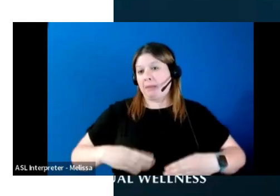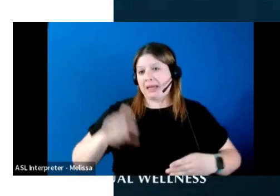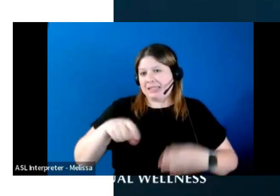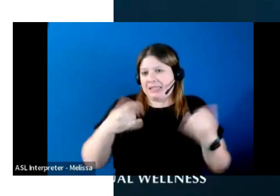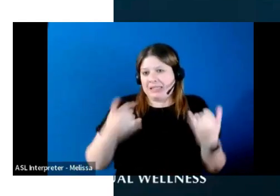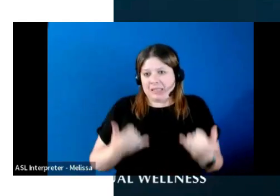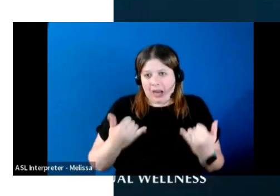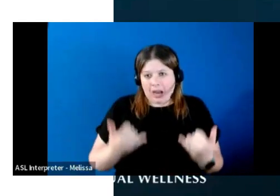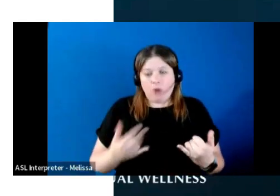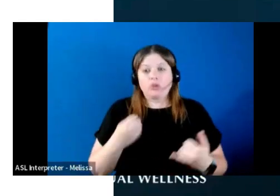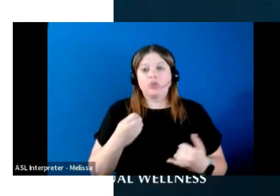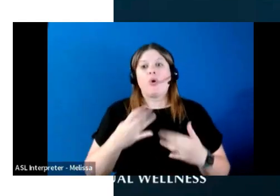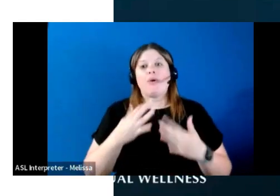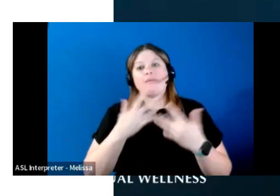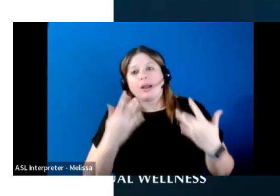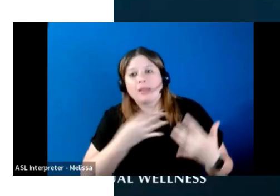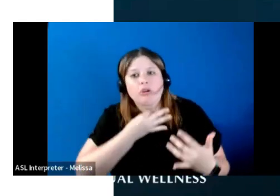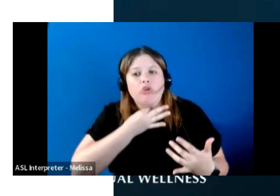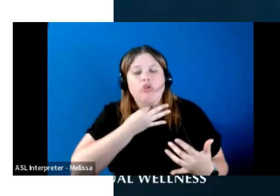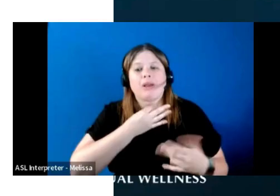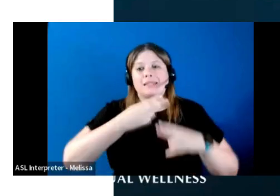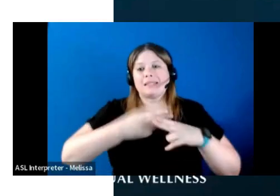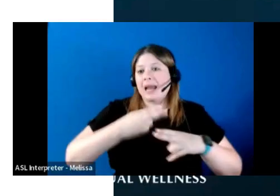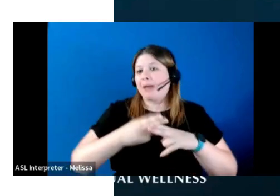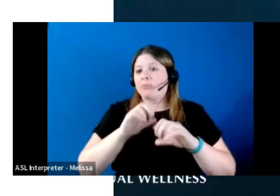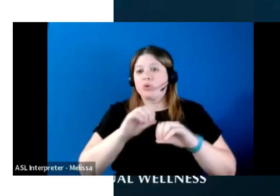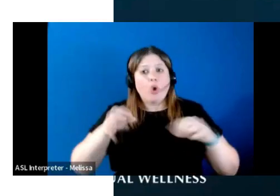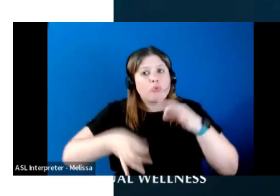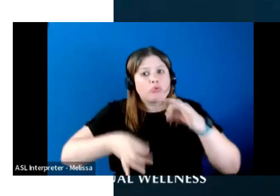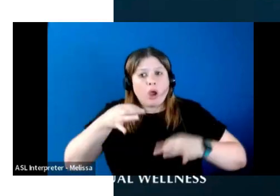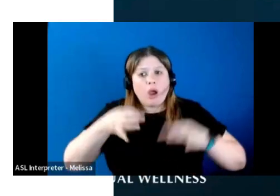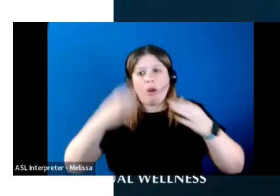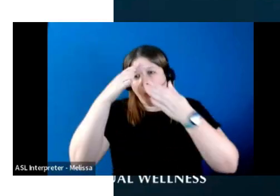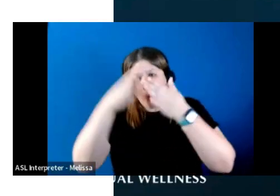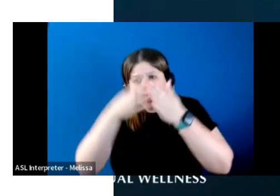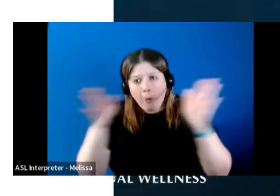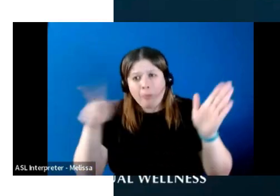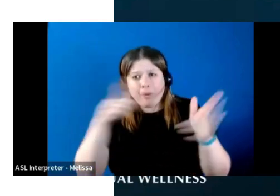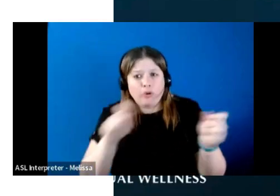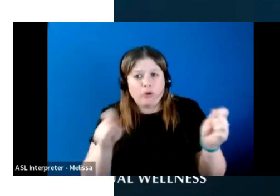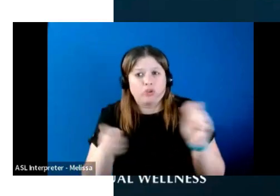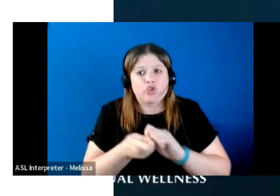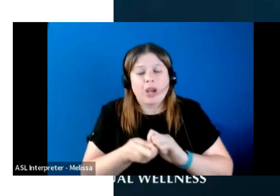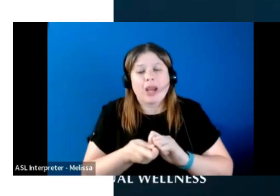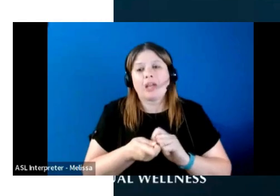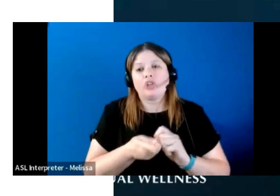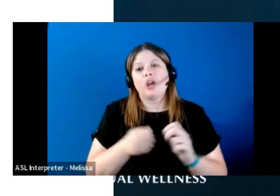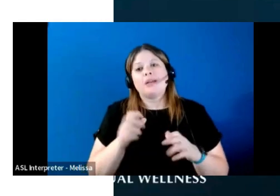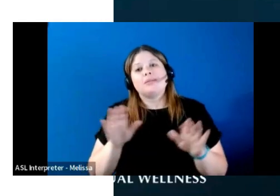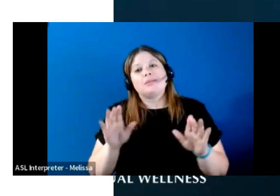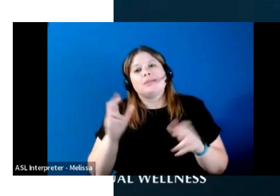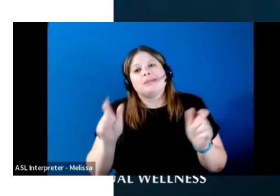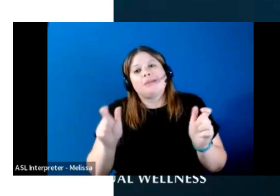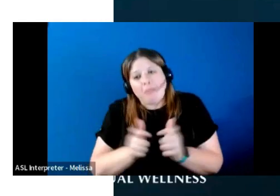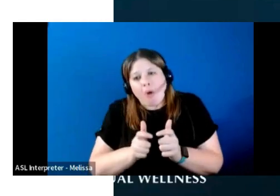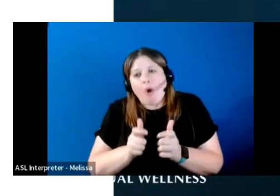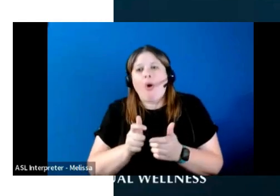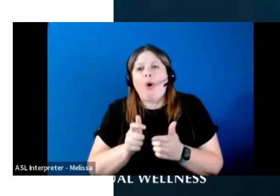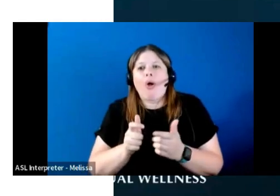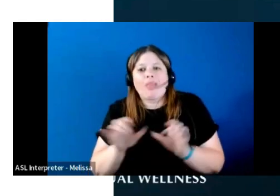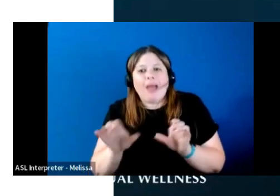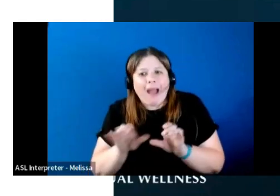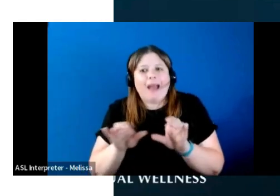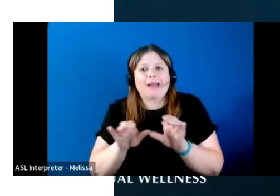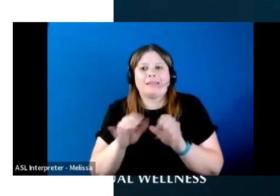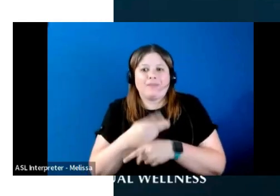without judging, openness to change, and small acts of care. And this isn't about performing